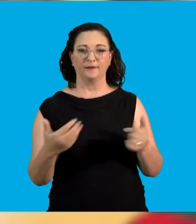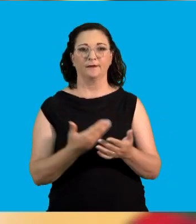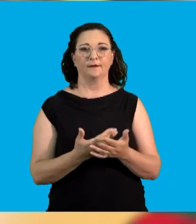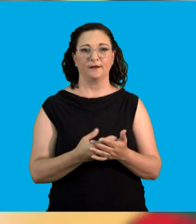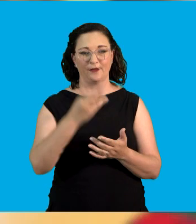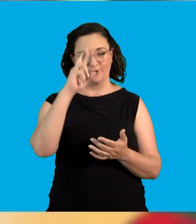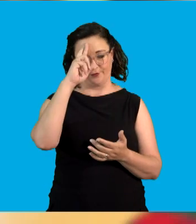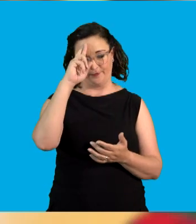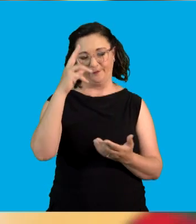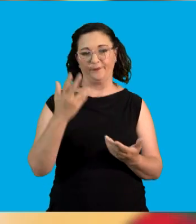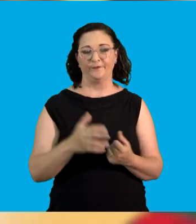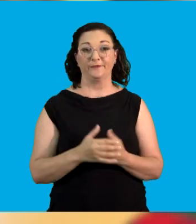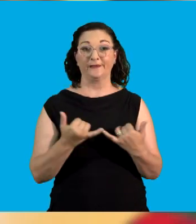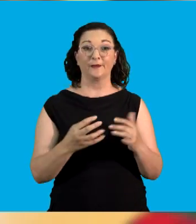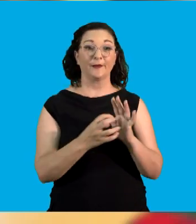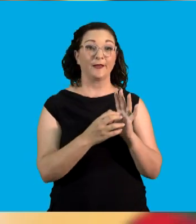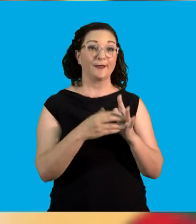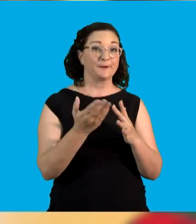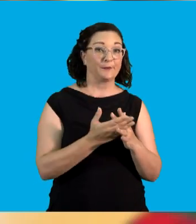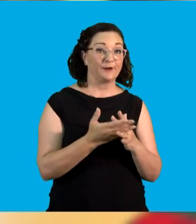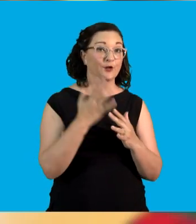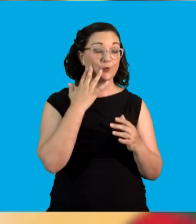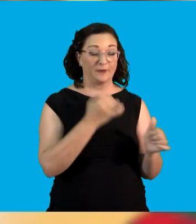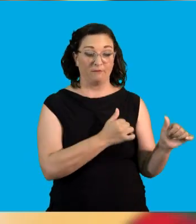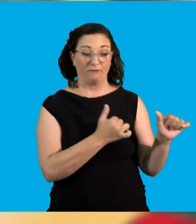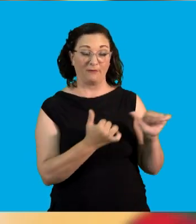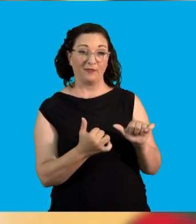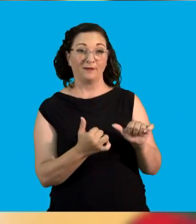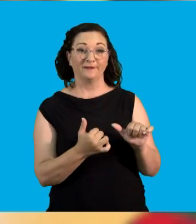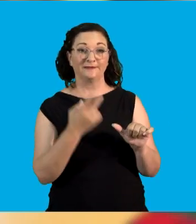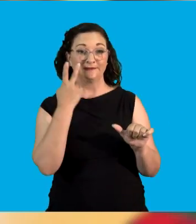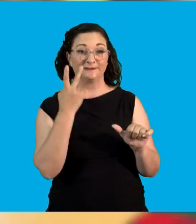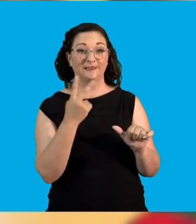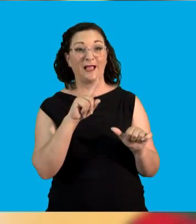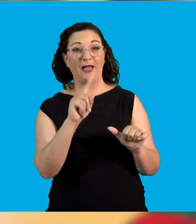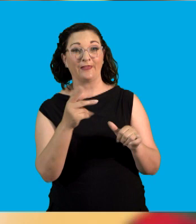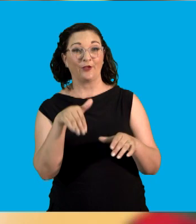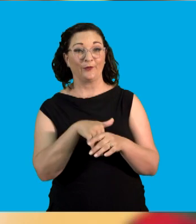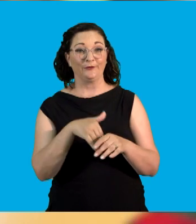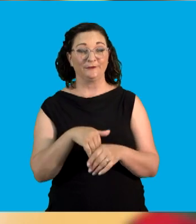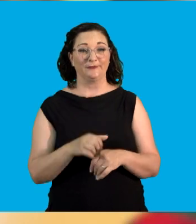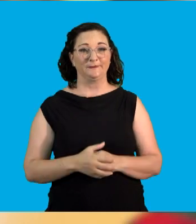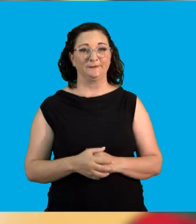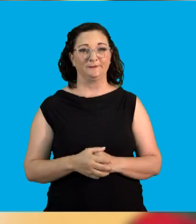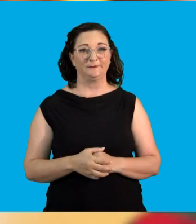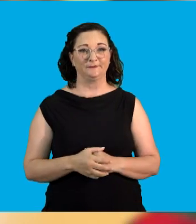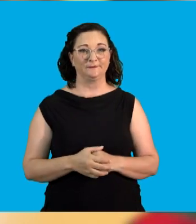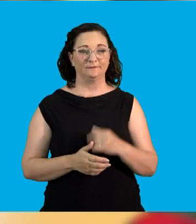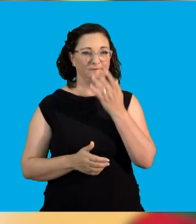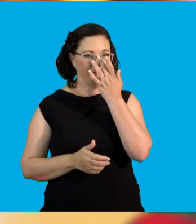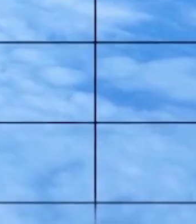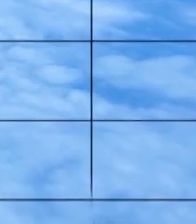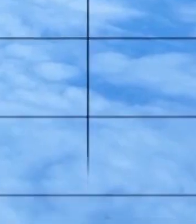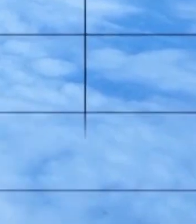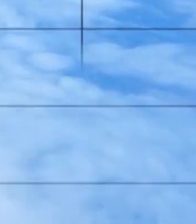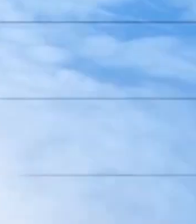the planets according to the order from the sun. Now let us take an air break, guys, and when we come back, we will look at the other concept.